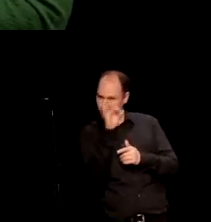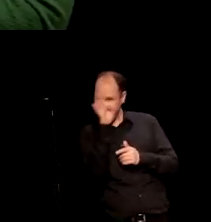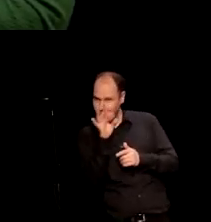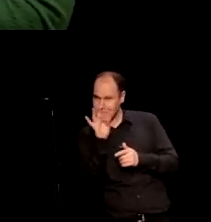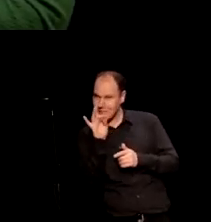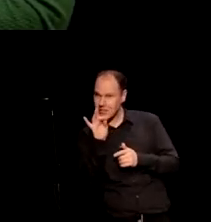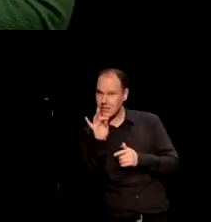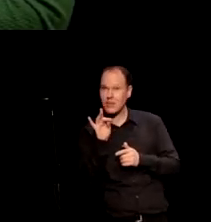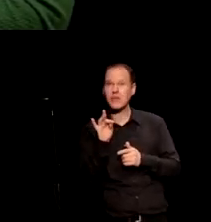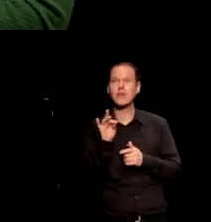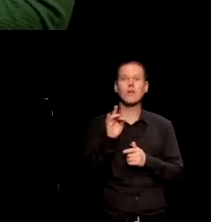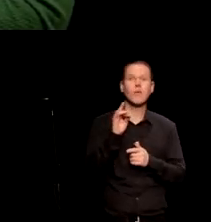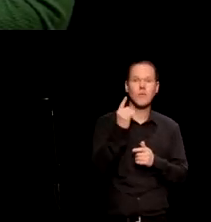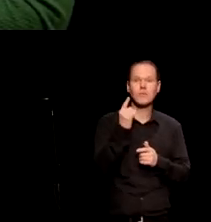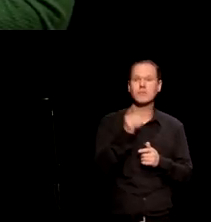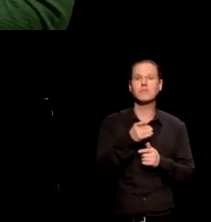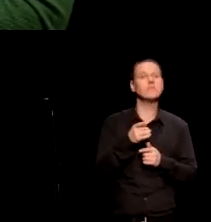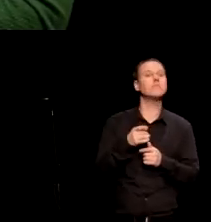question.